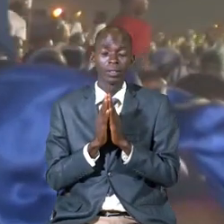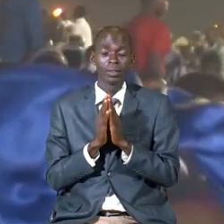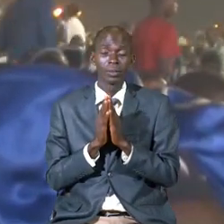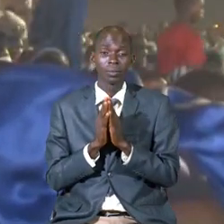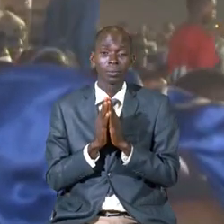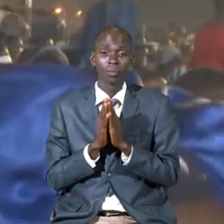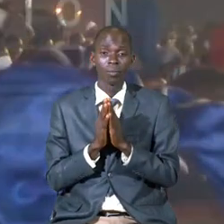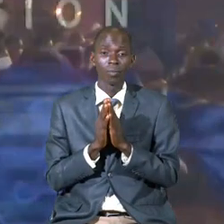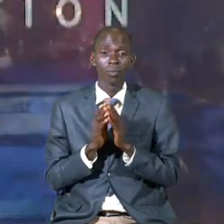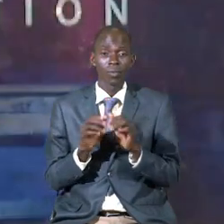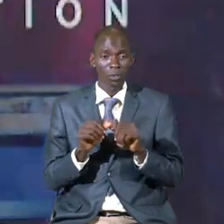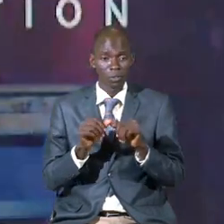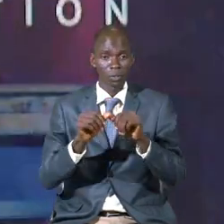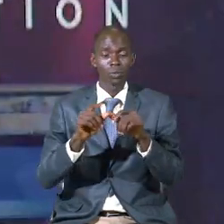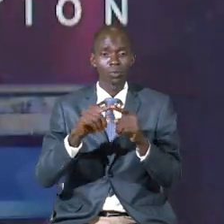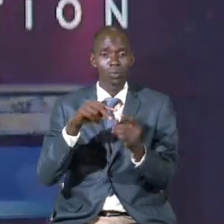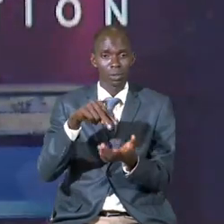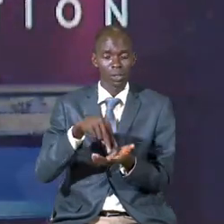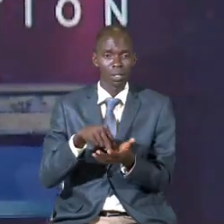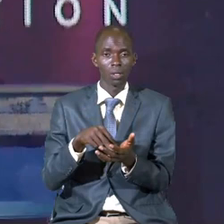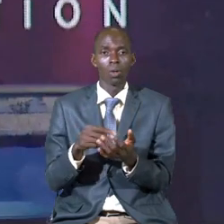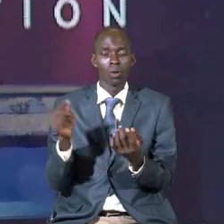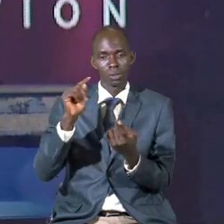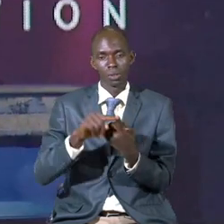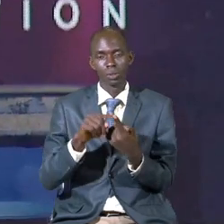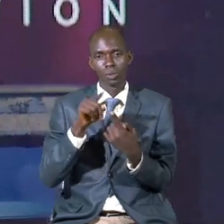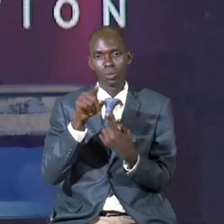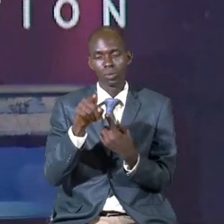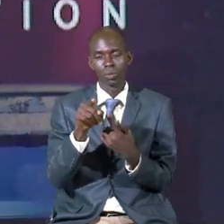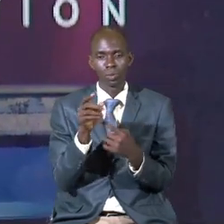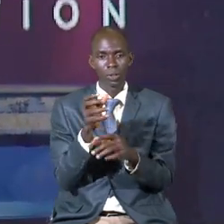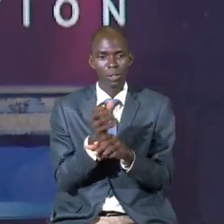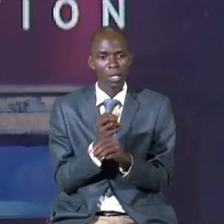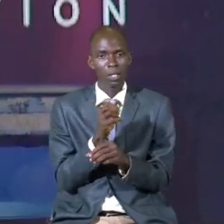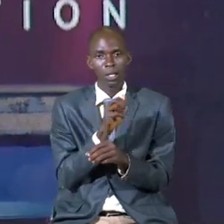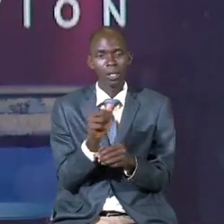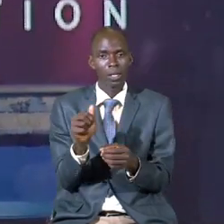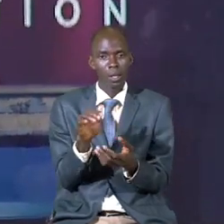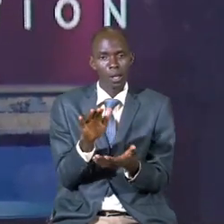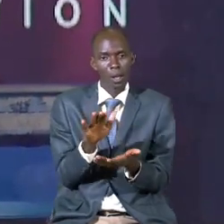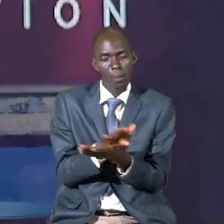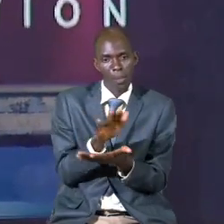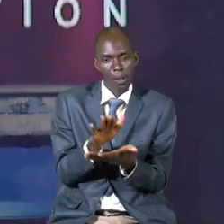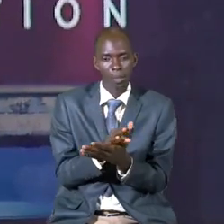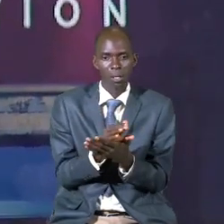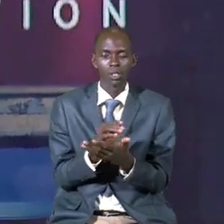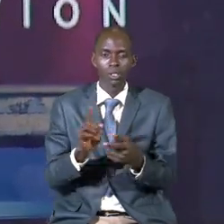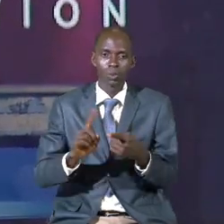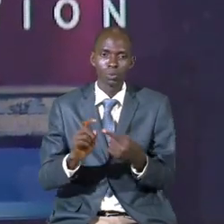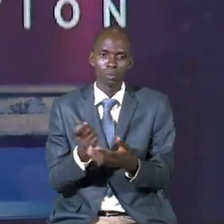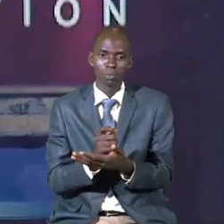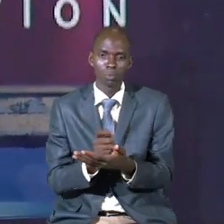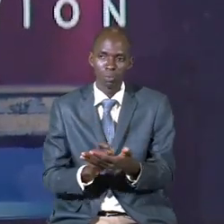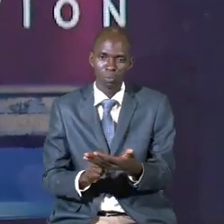keep on standing our counselors are there they'll give you that sleep to feel